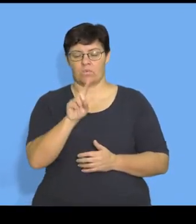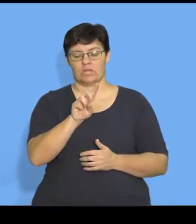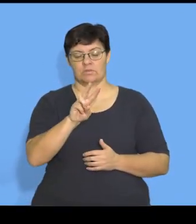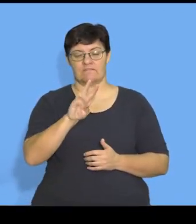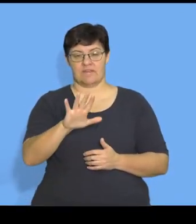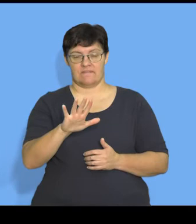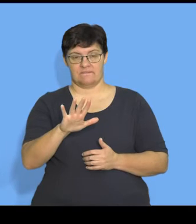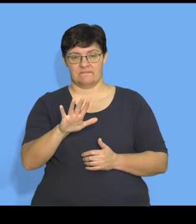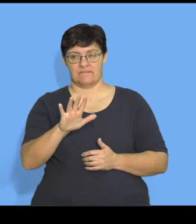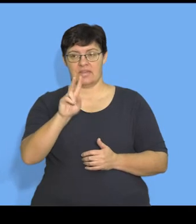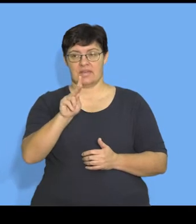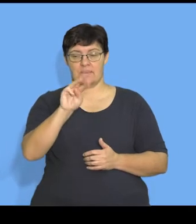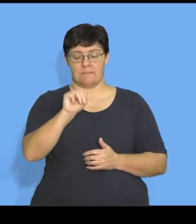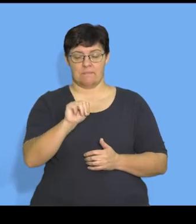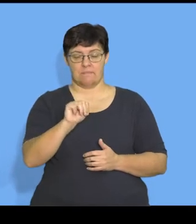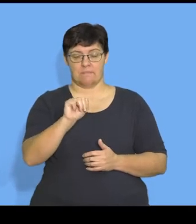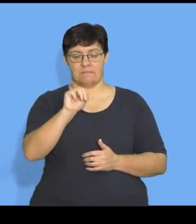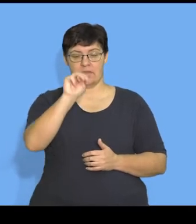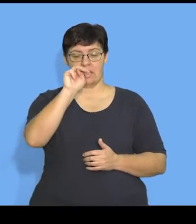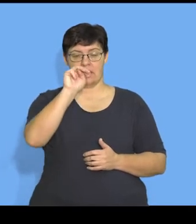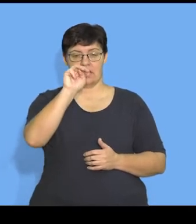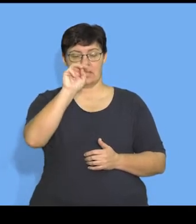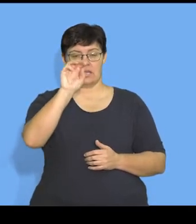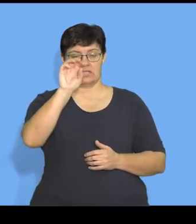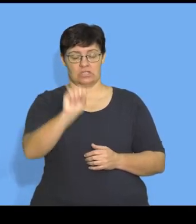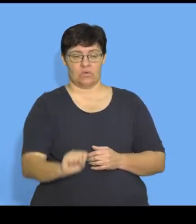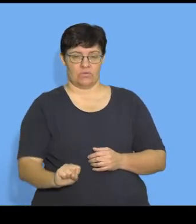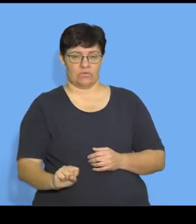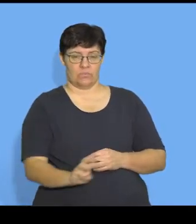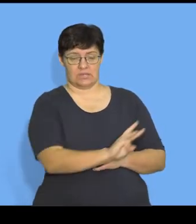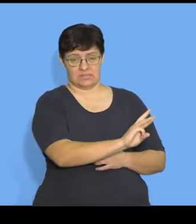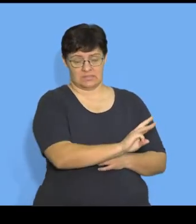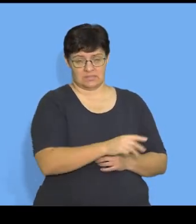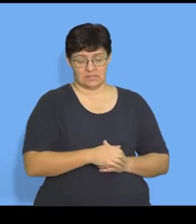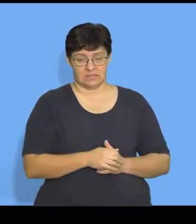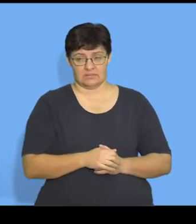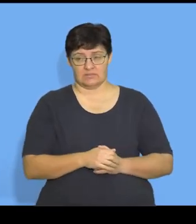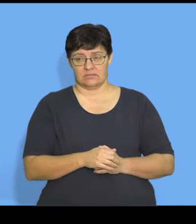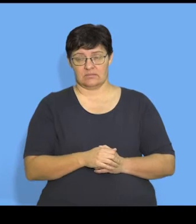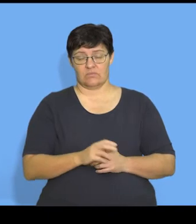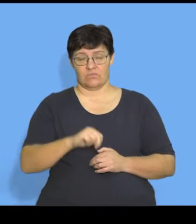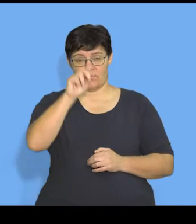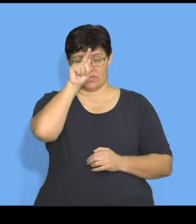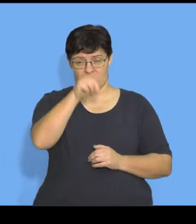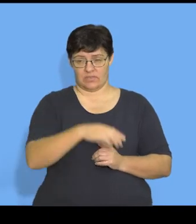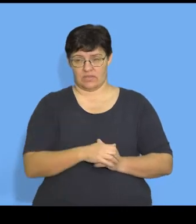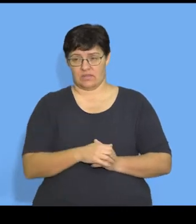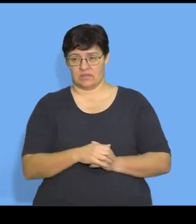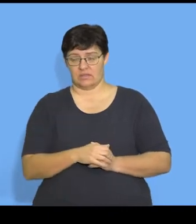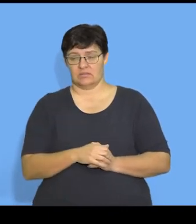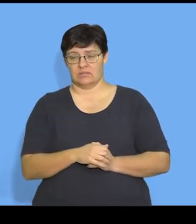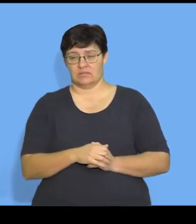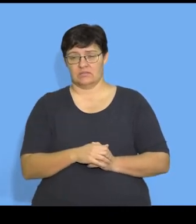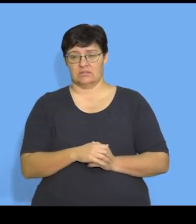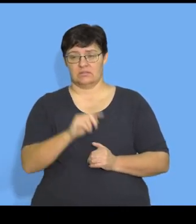125 kilometers southwest. So again, here's north. Now this is